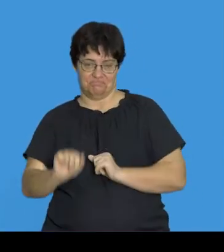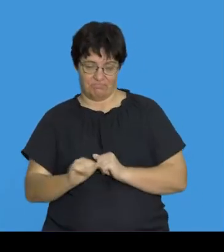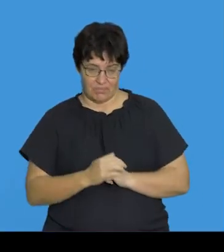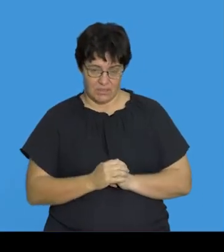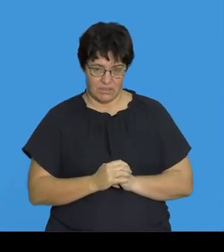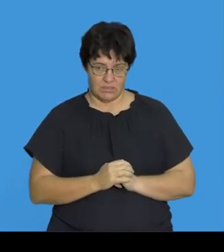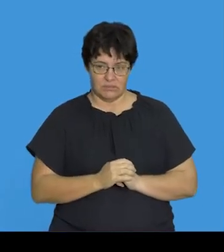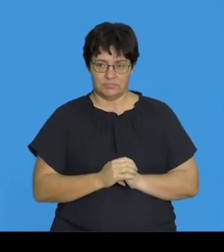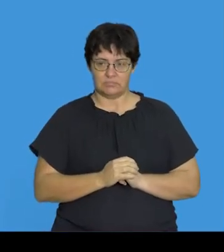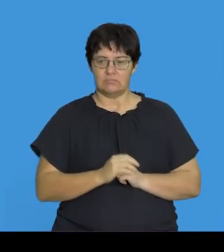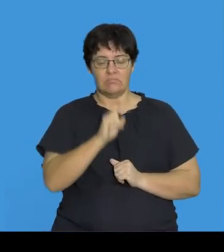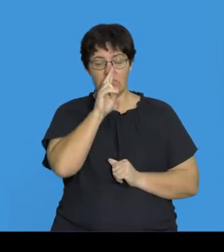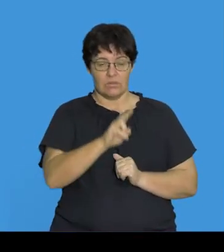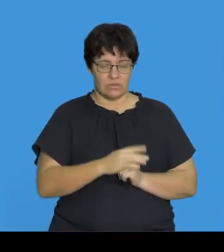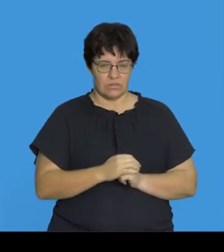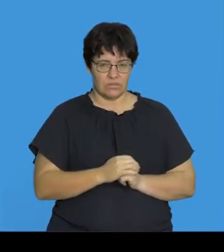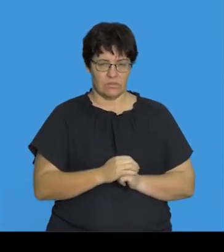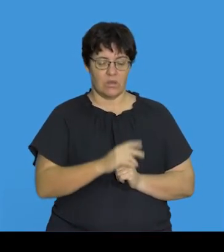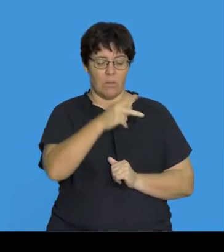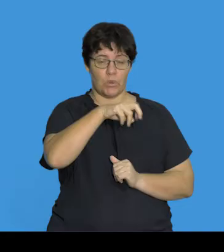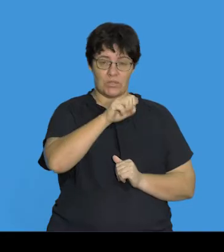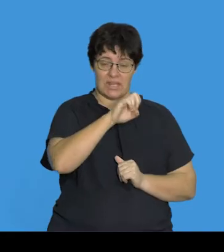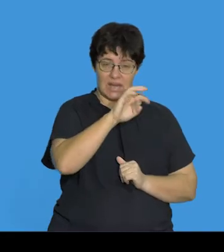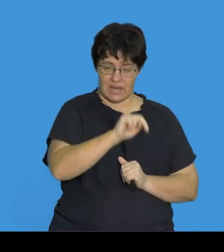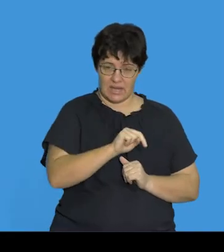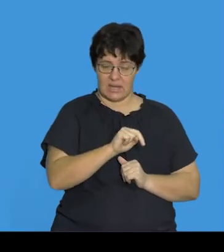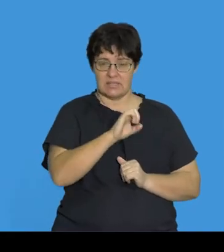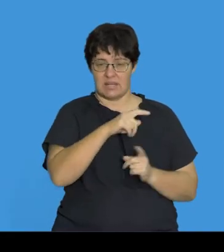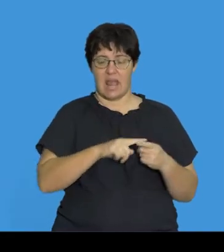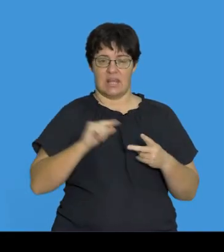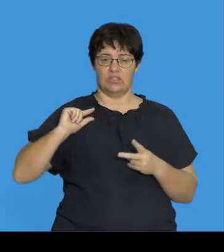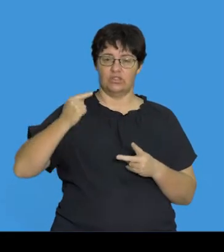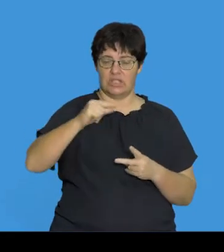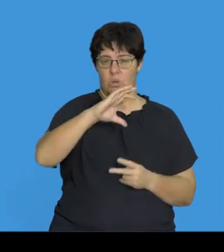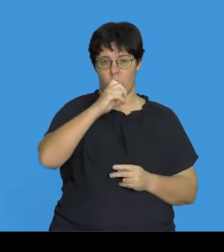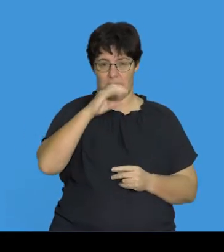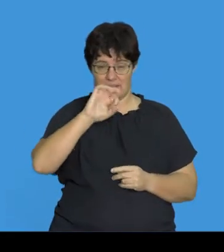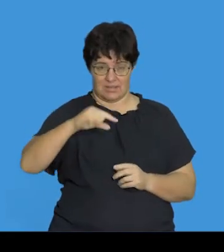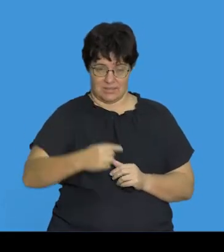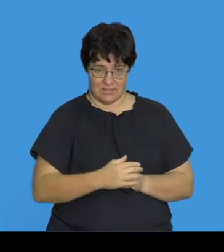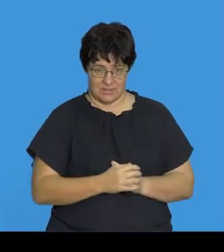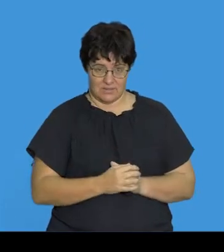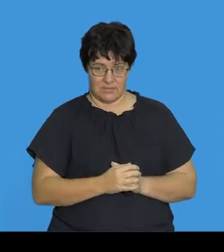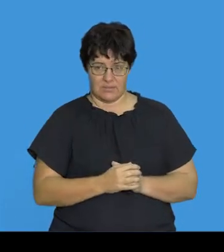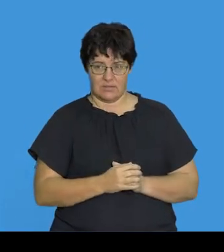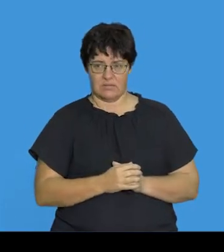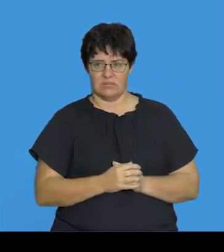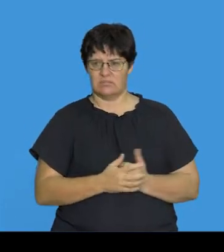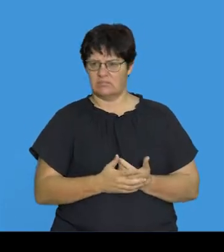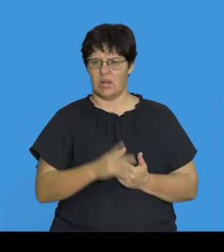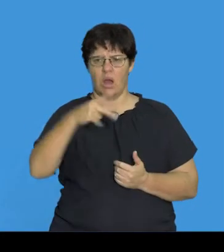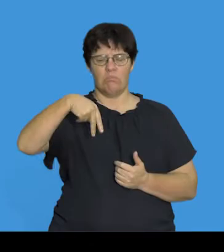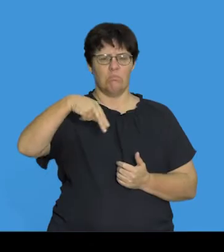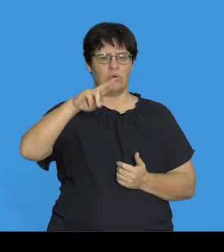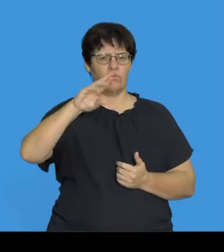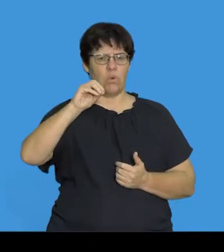mentioned, we're going to look at protein synthesis and gene coding in this section. So what is a protein?